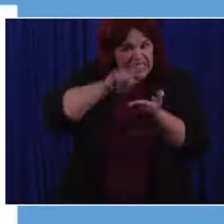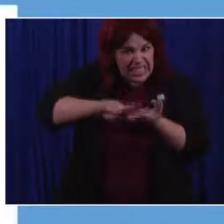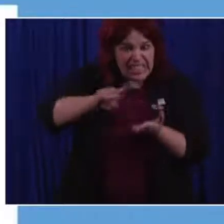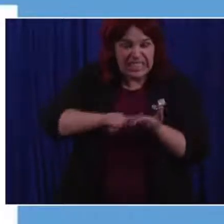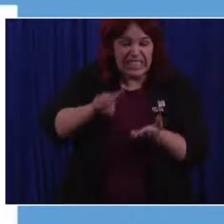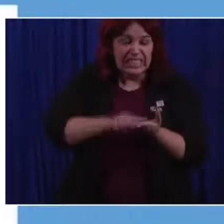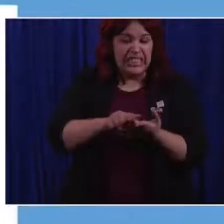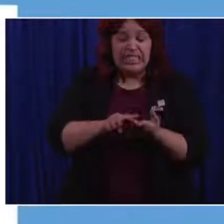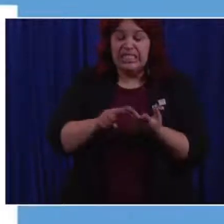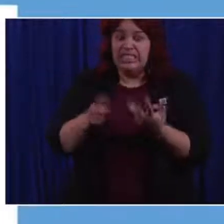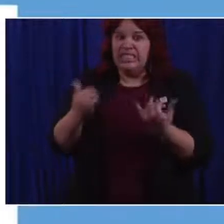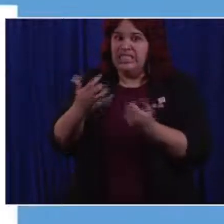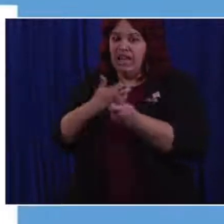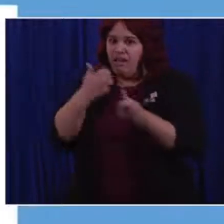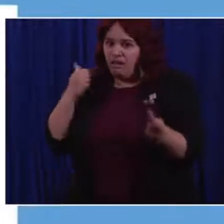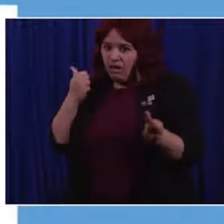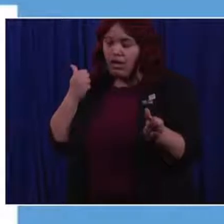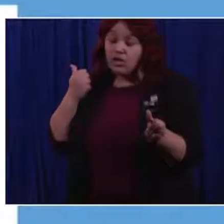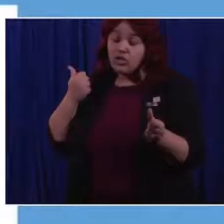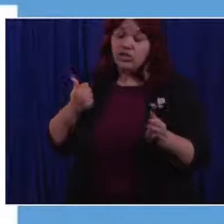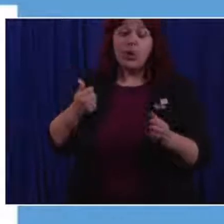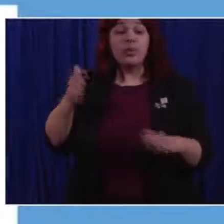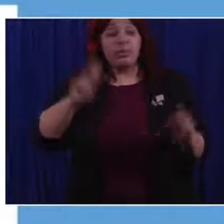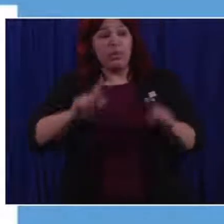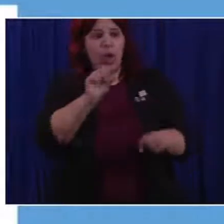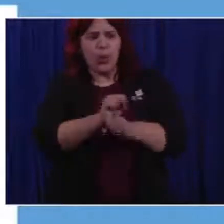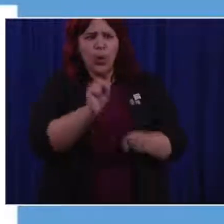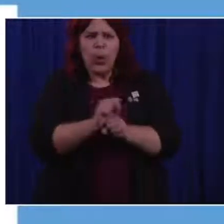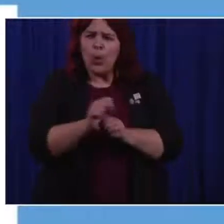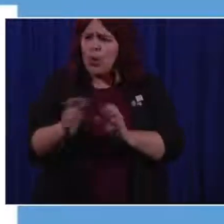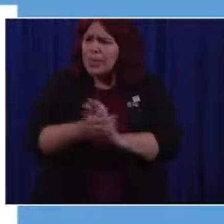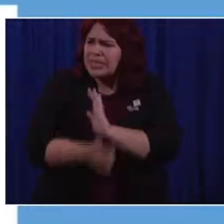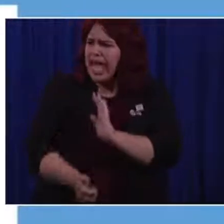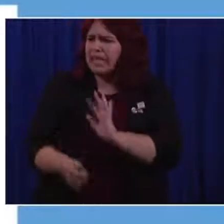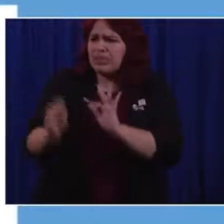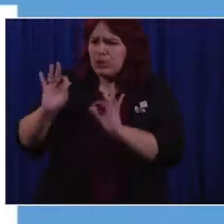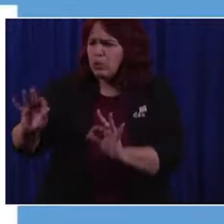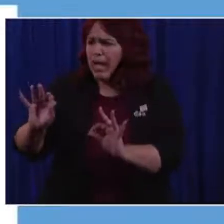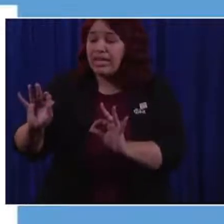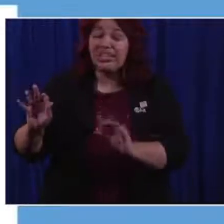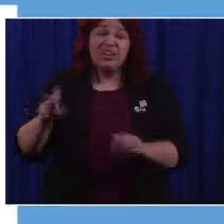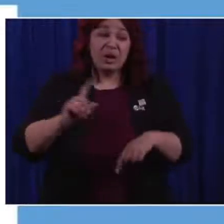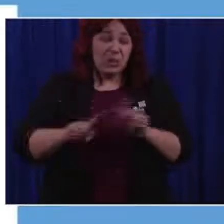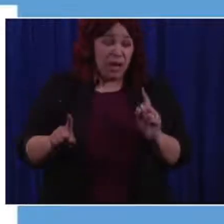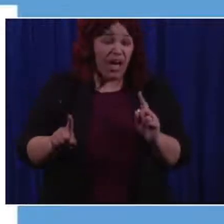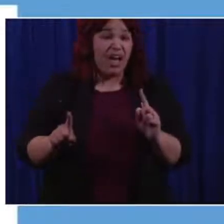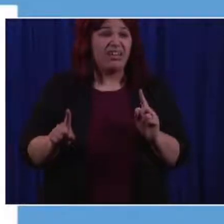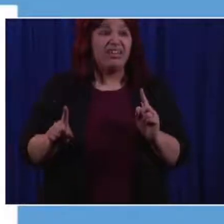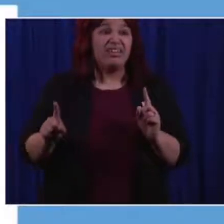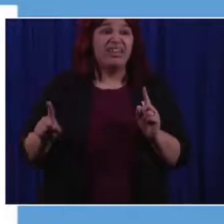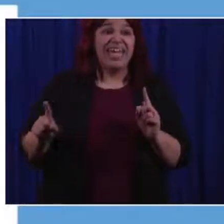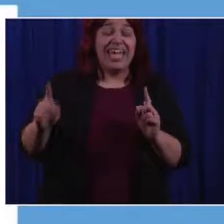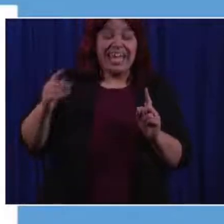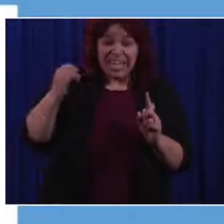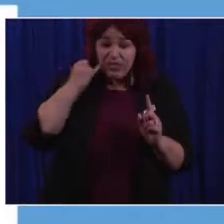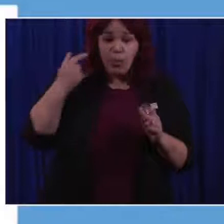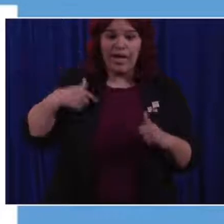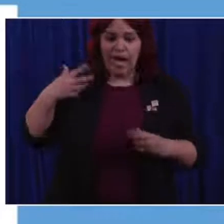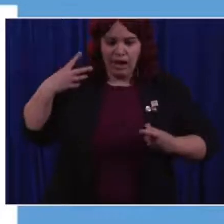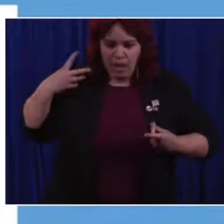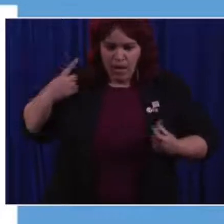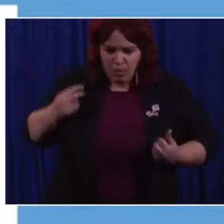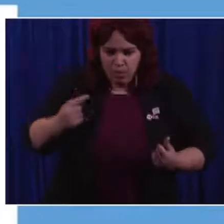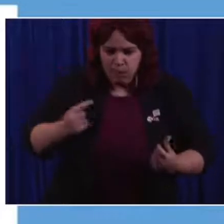that are trying to do that work, but I'm also a big believer that big data can help us play a big role in solving